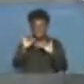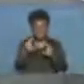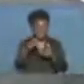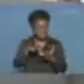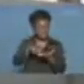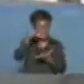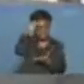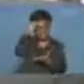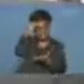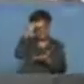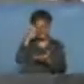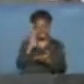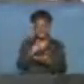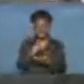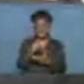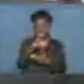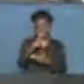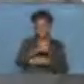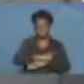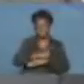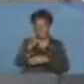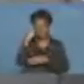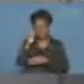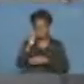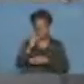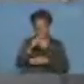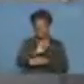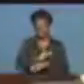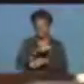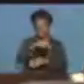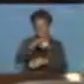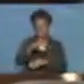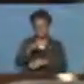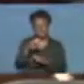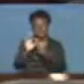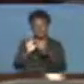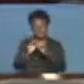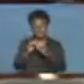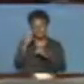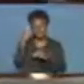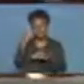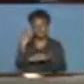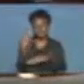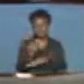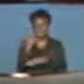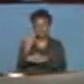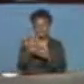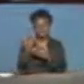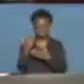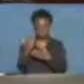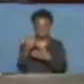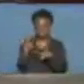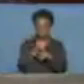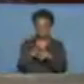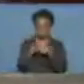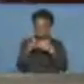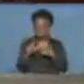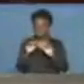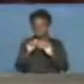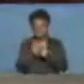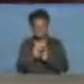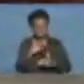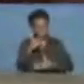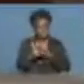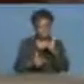that the date for the appeal had been set on Friday past. The panel also questioned how they would proceed with the appeal in the absence of